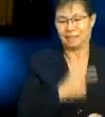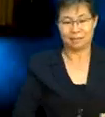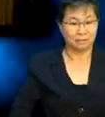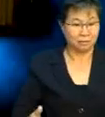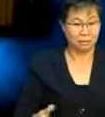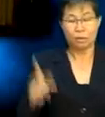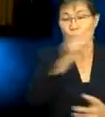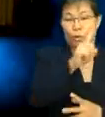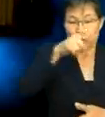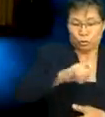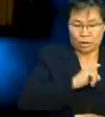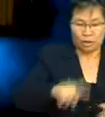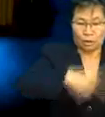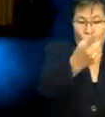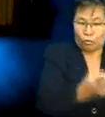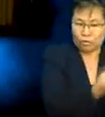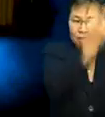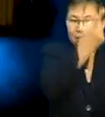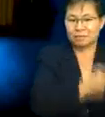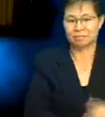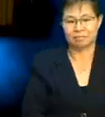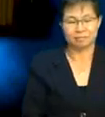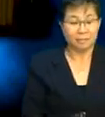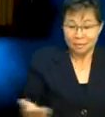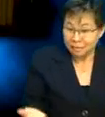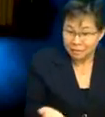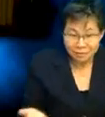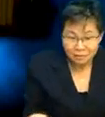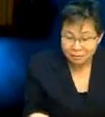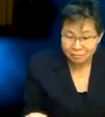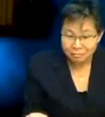Where should I go first? Here?